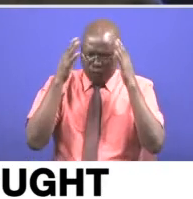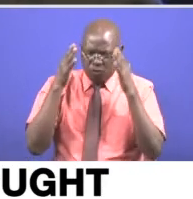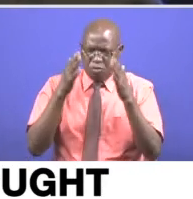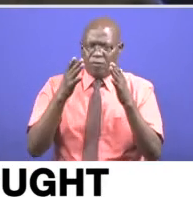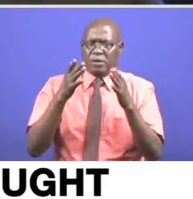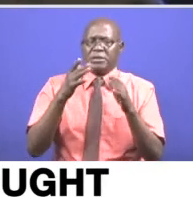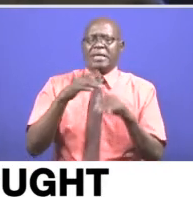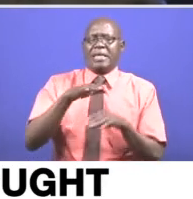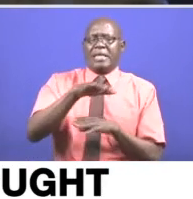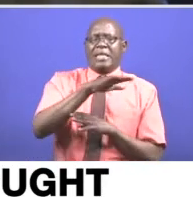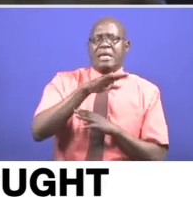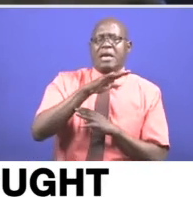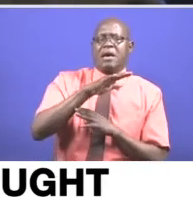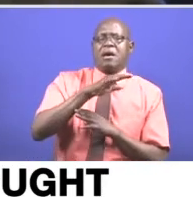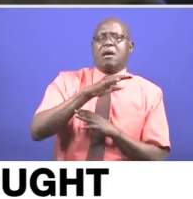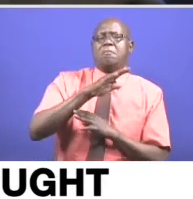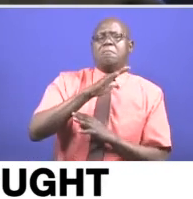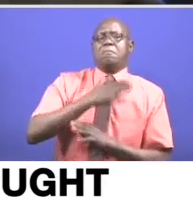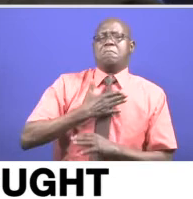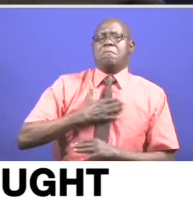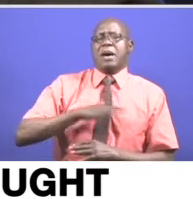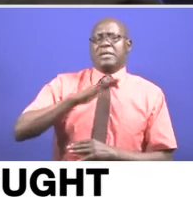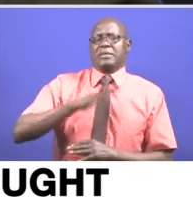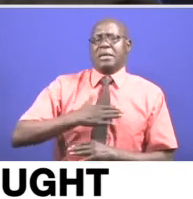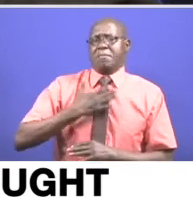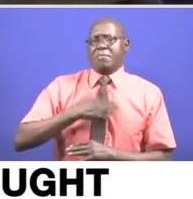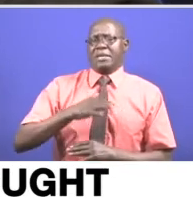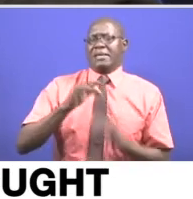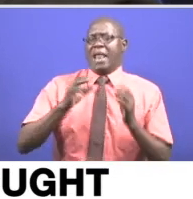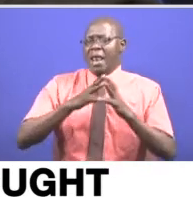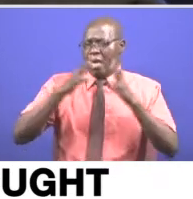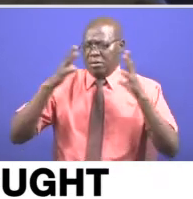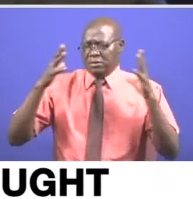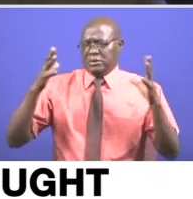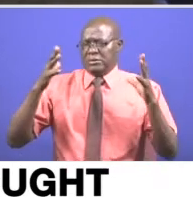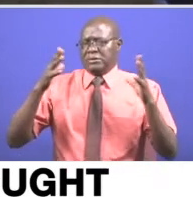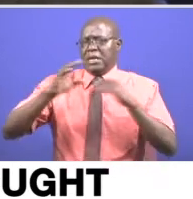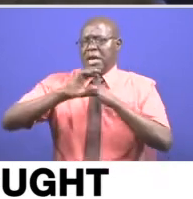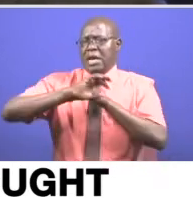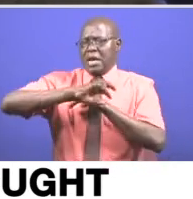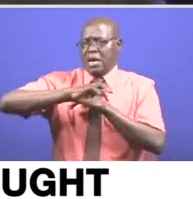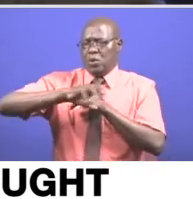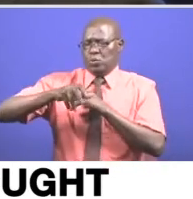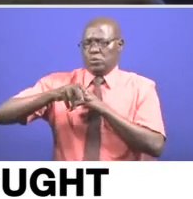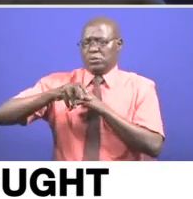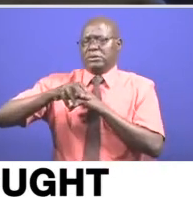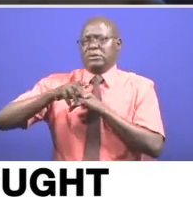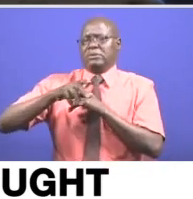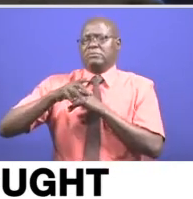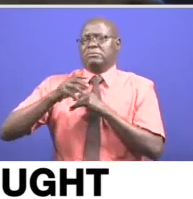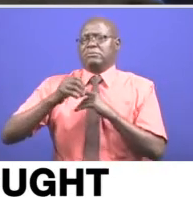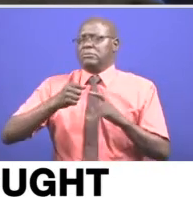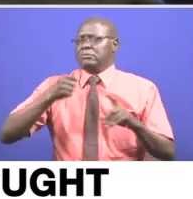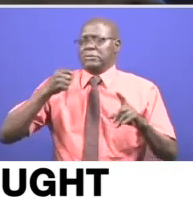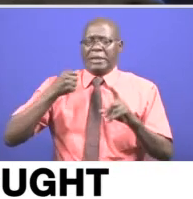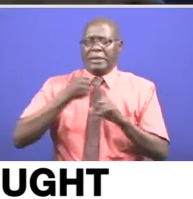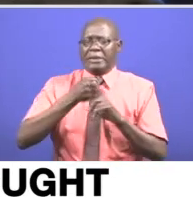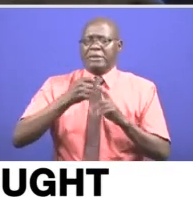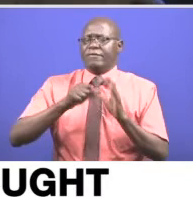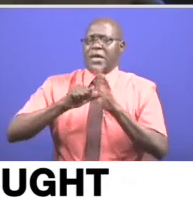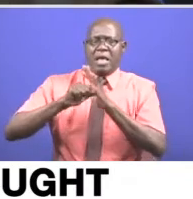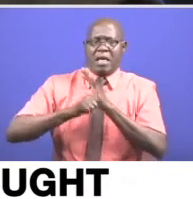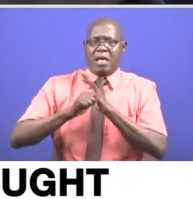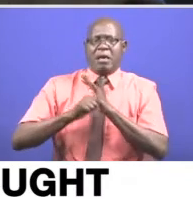Marsabit. Marsabit is one of the largest counties. Yes. And it's one of the most hard hit of the counties. Mm-hmm. So